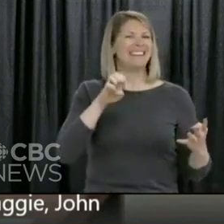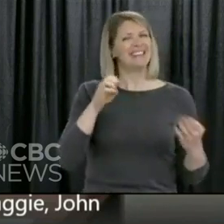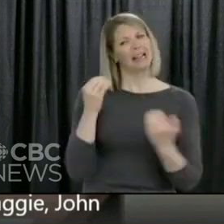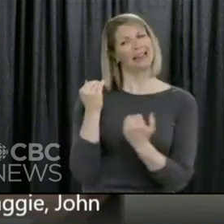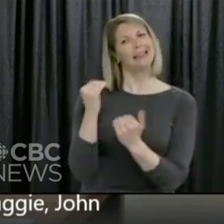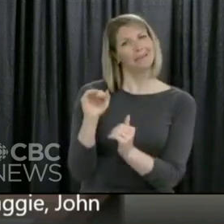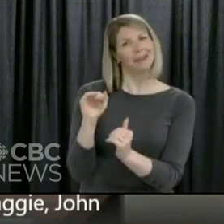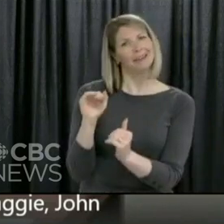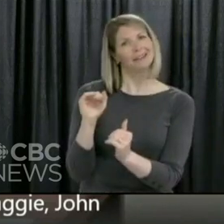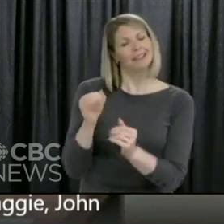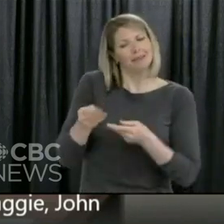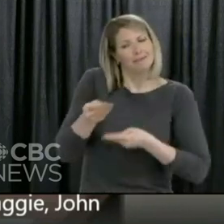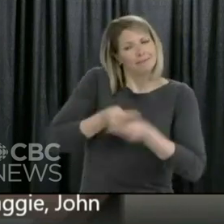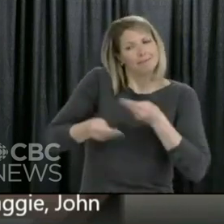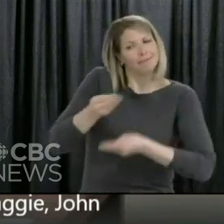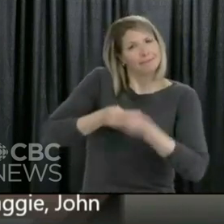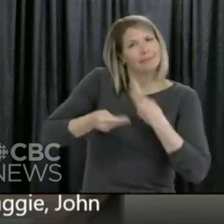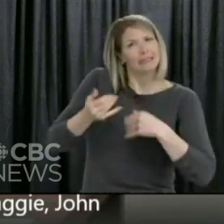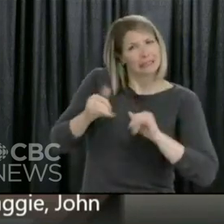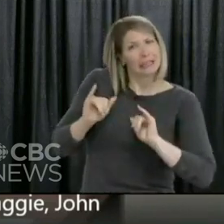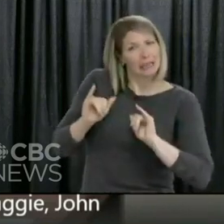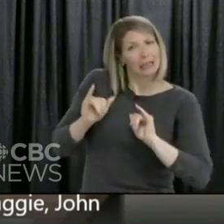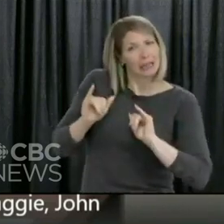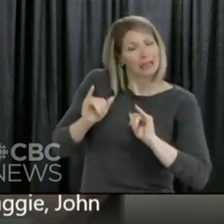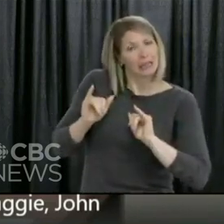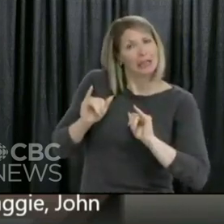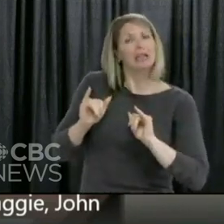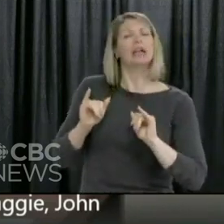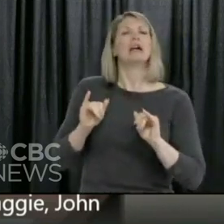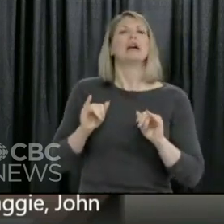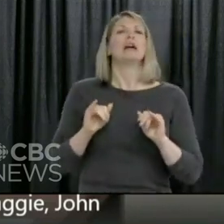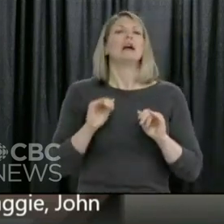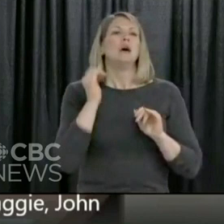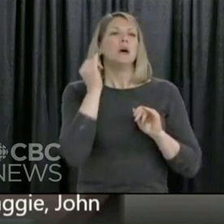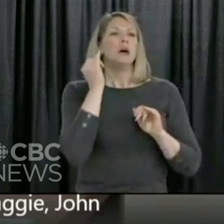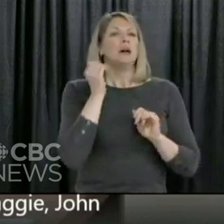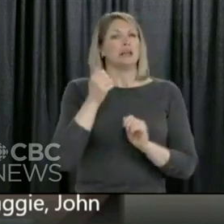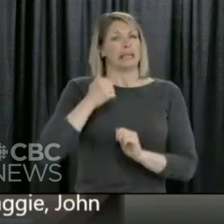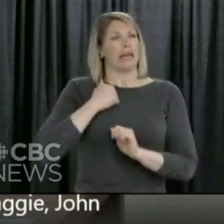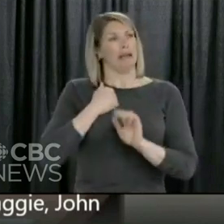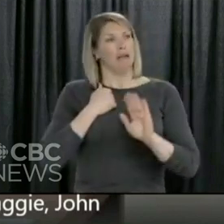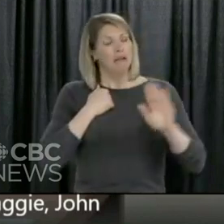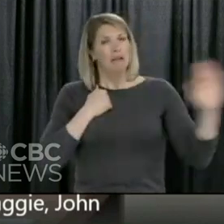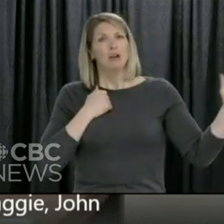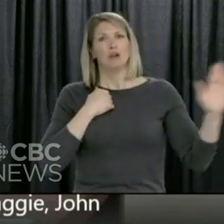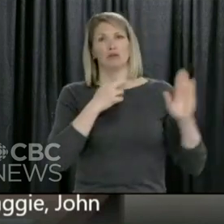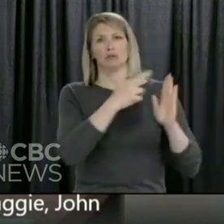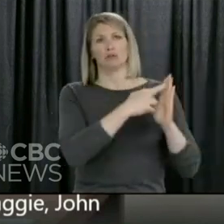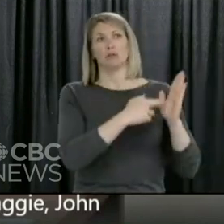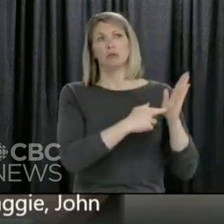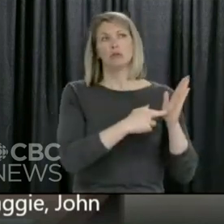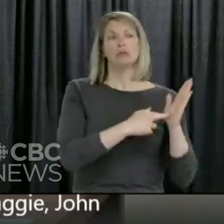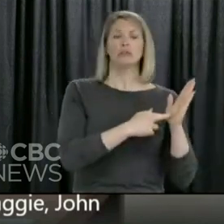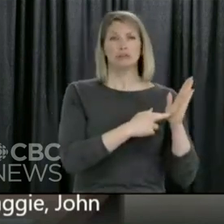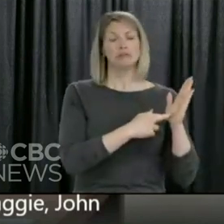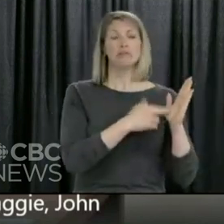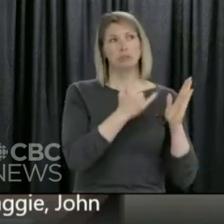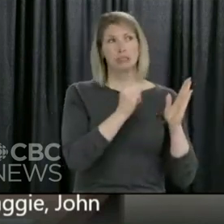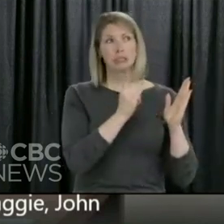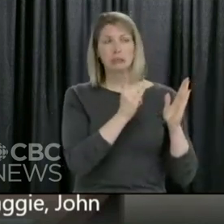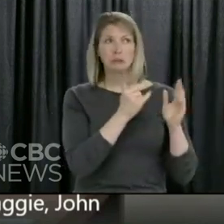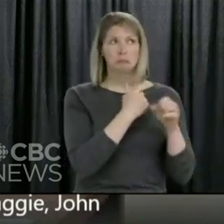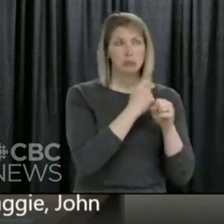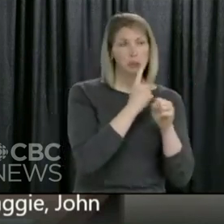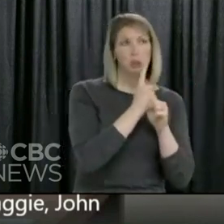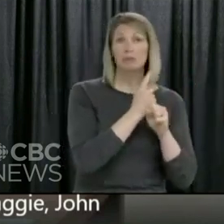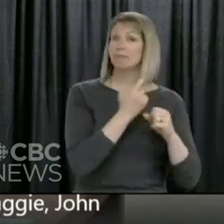broadest of the recommendations that PHAC, the Public Health Agency of Canada, put out there for this test. So we are